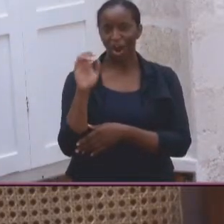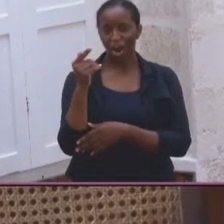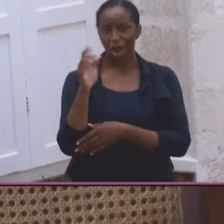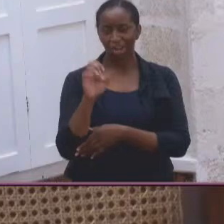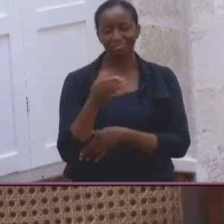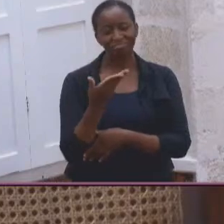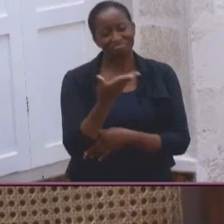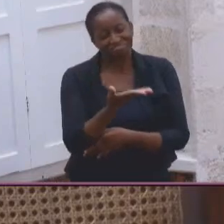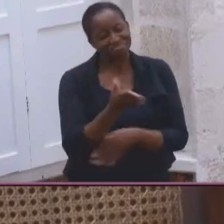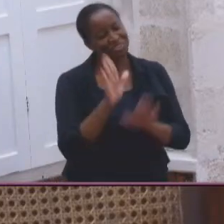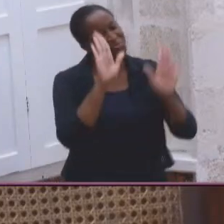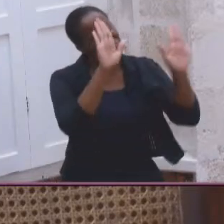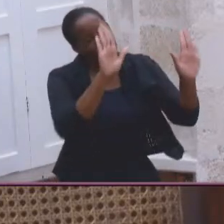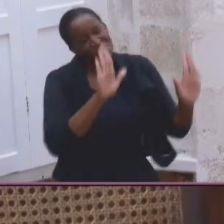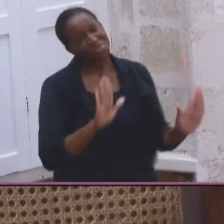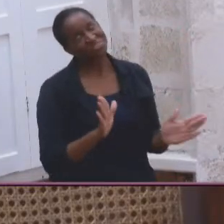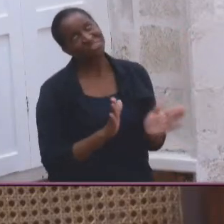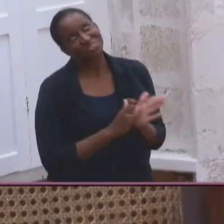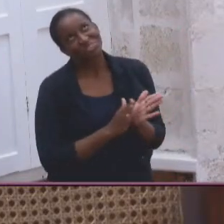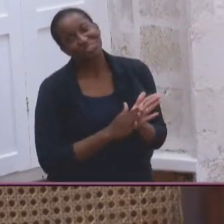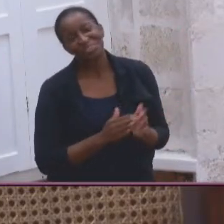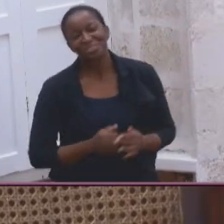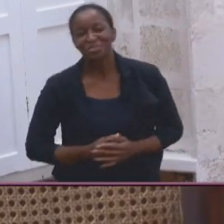thank you.